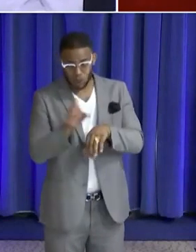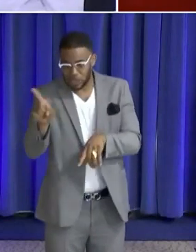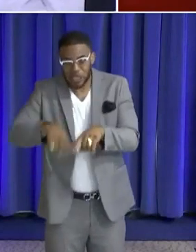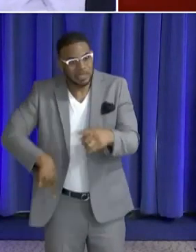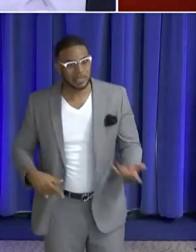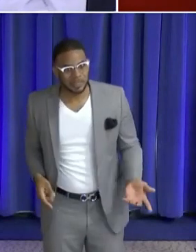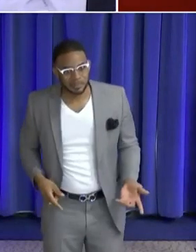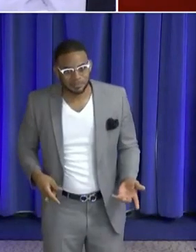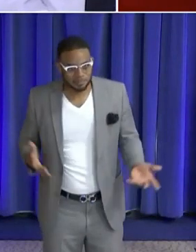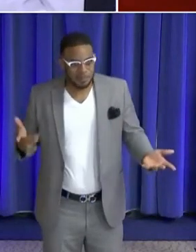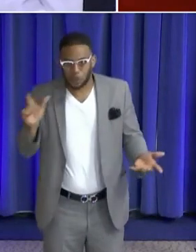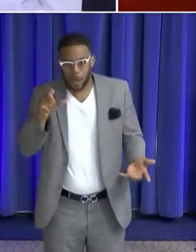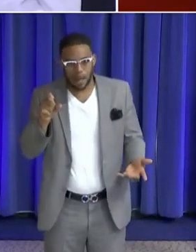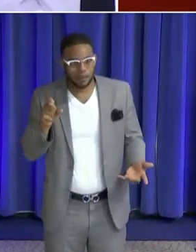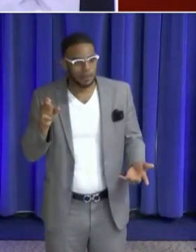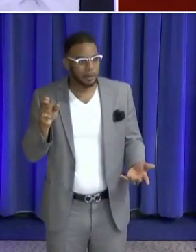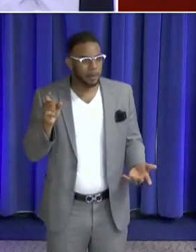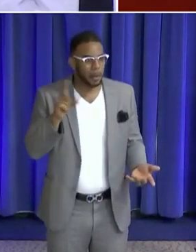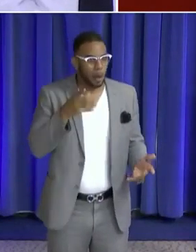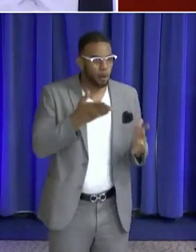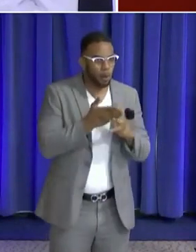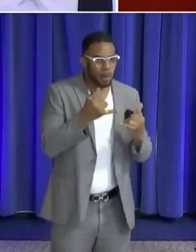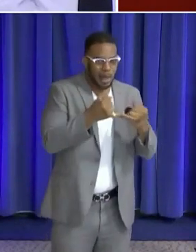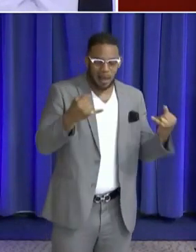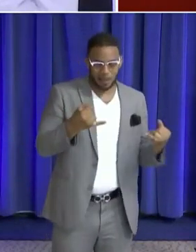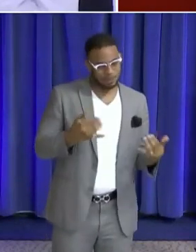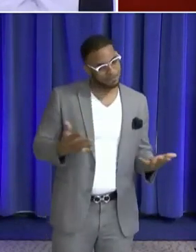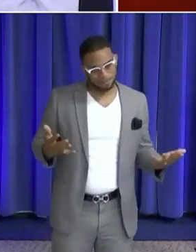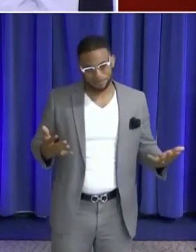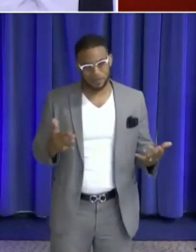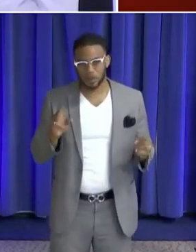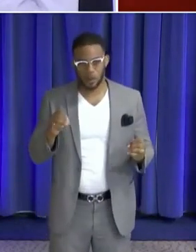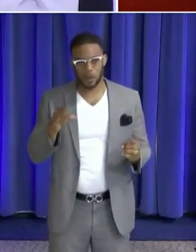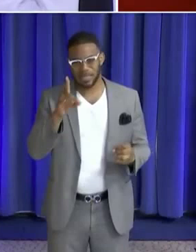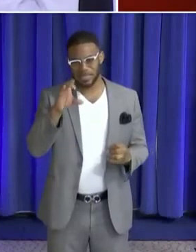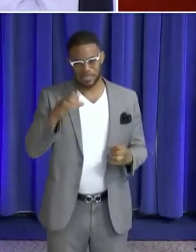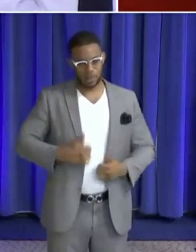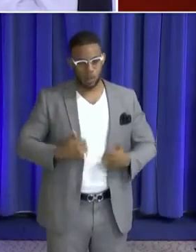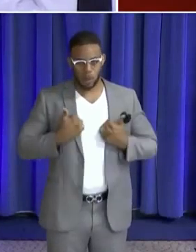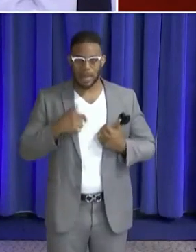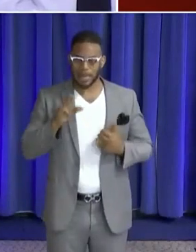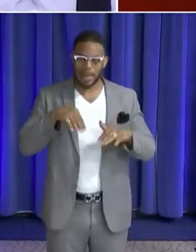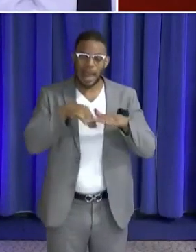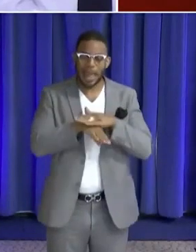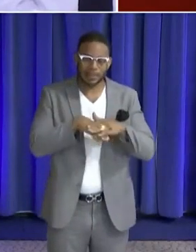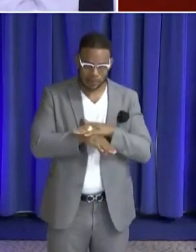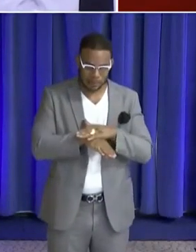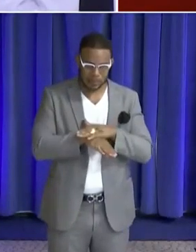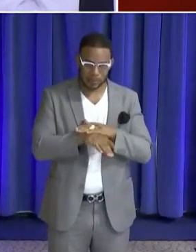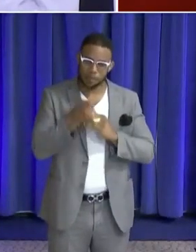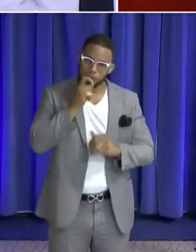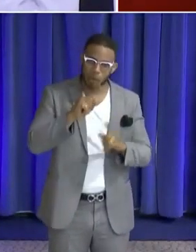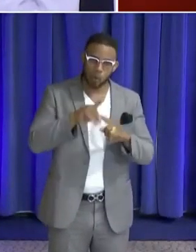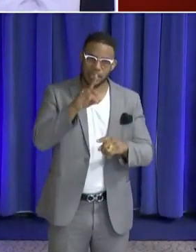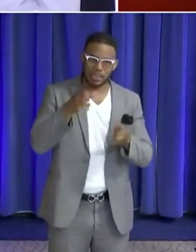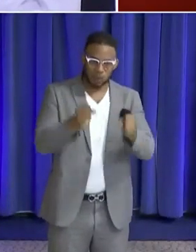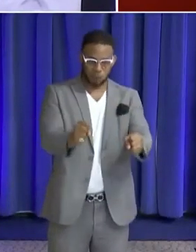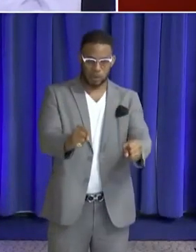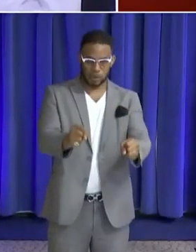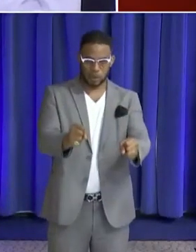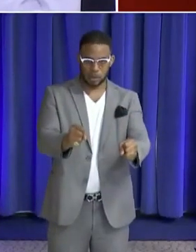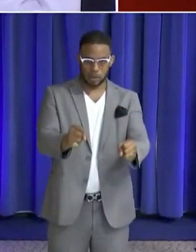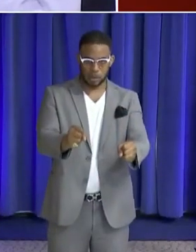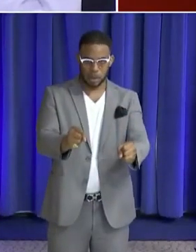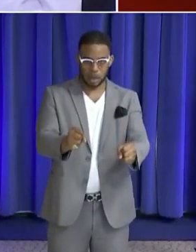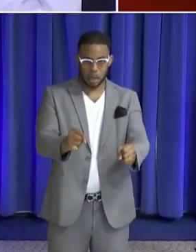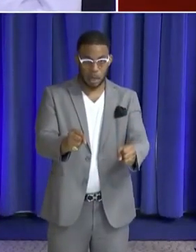she couldn't have. She would have had to gone through the line. So DC residents need access to DC streets unless there can